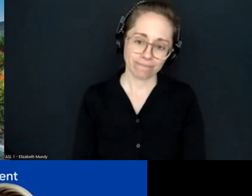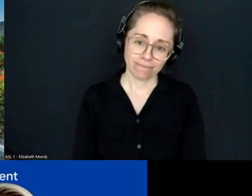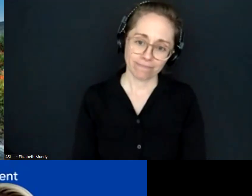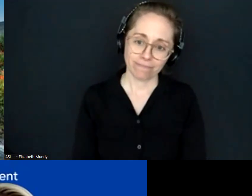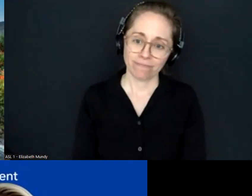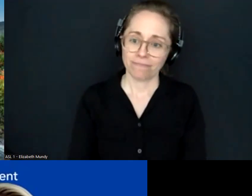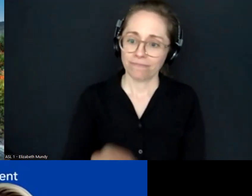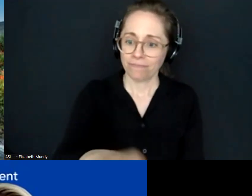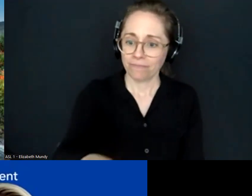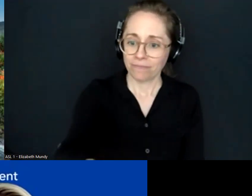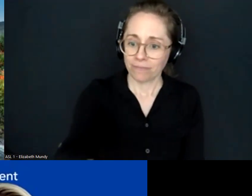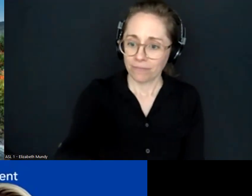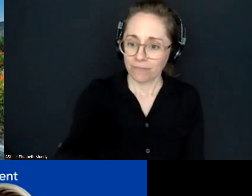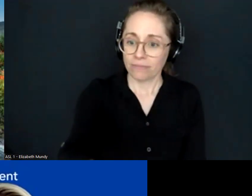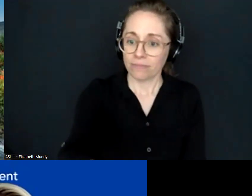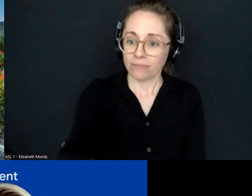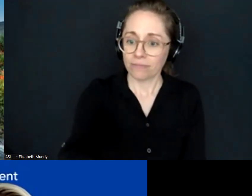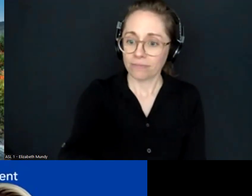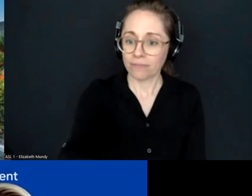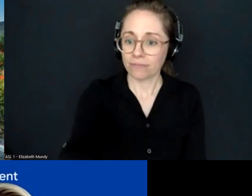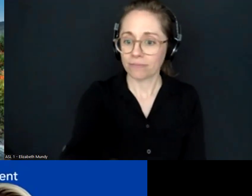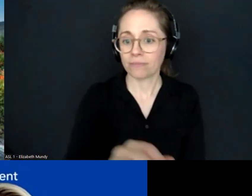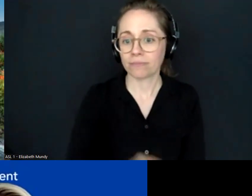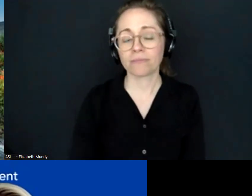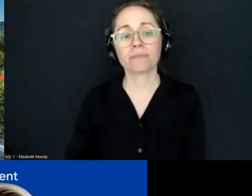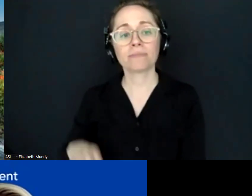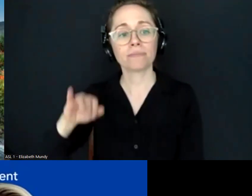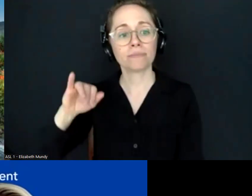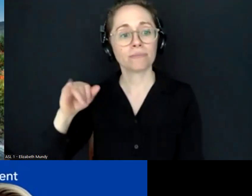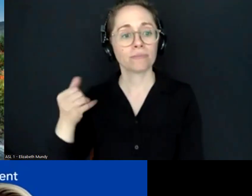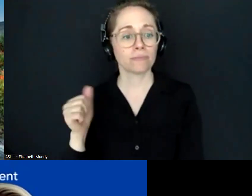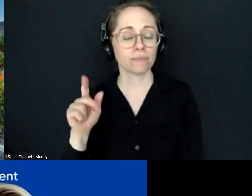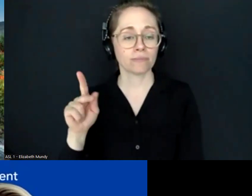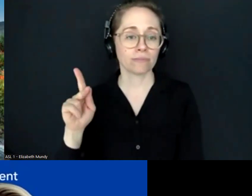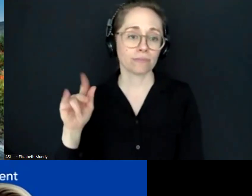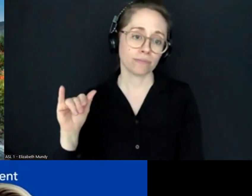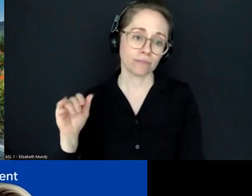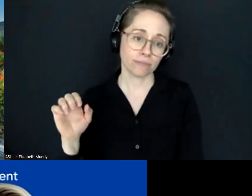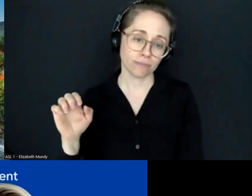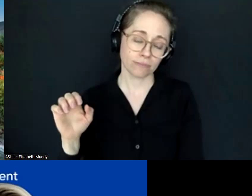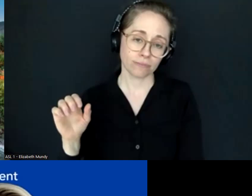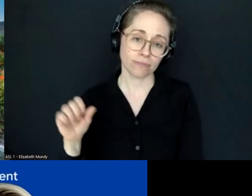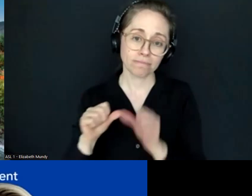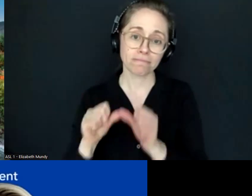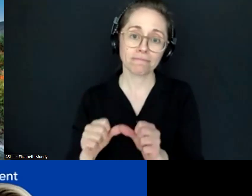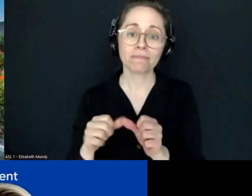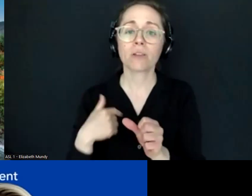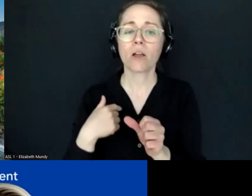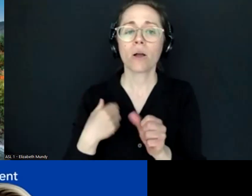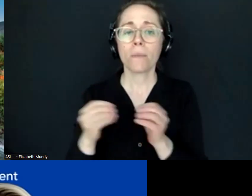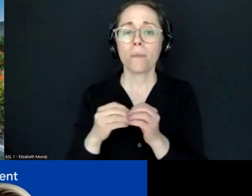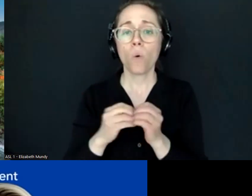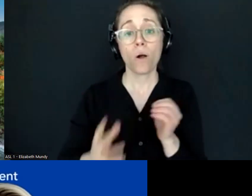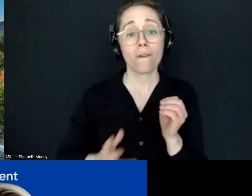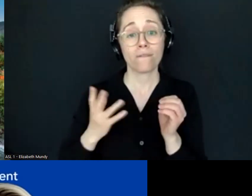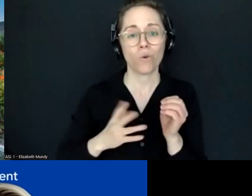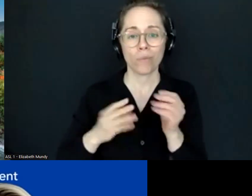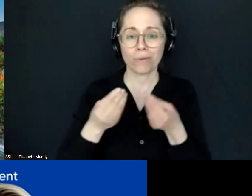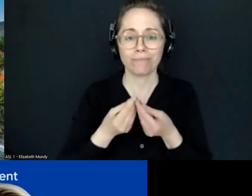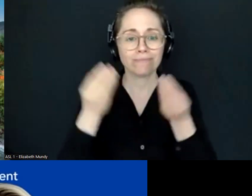We're also looking to start doing some more formal, save the dates more broadly than we have